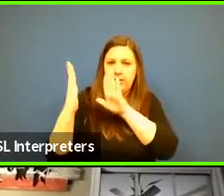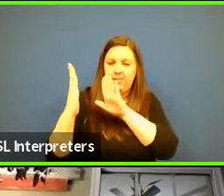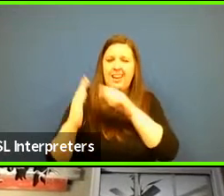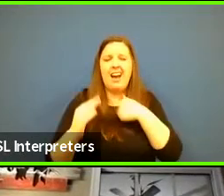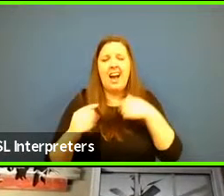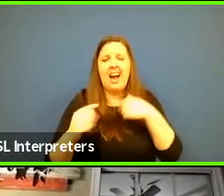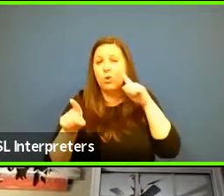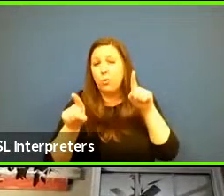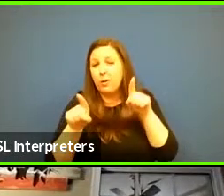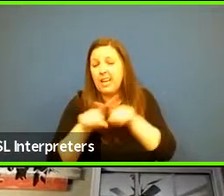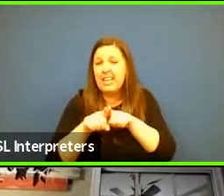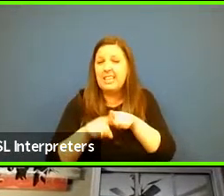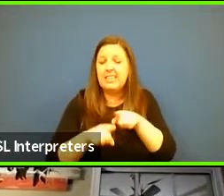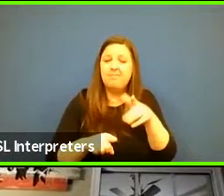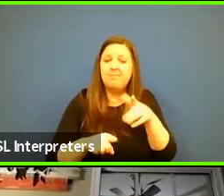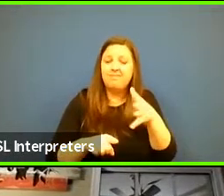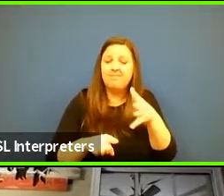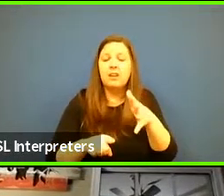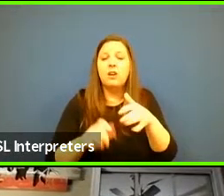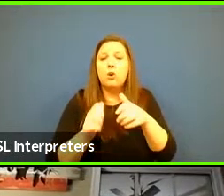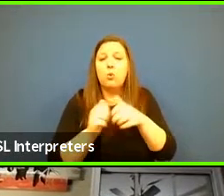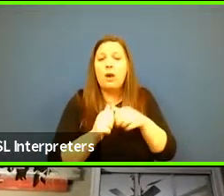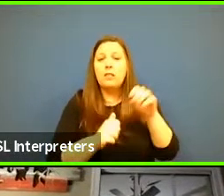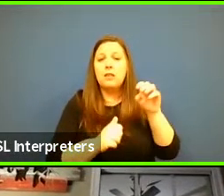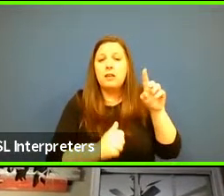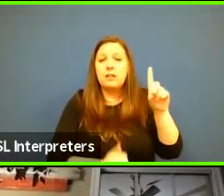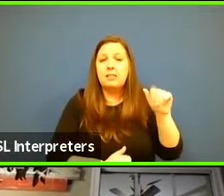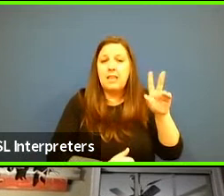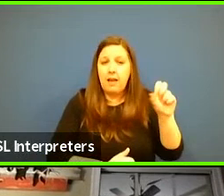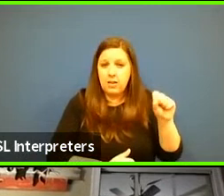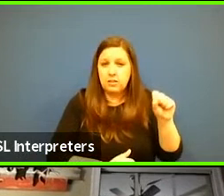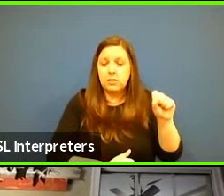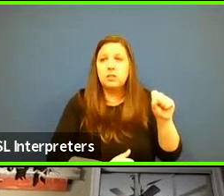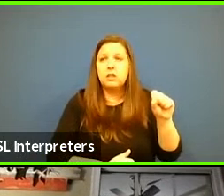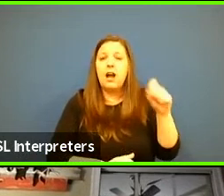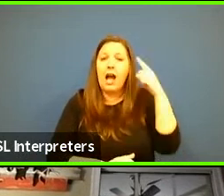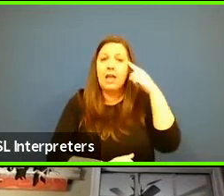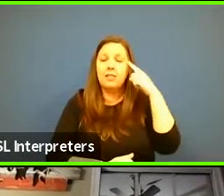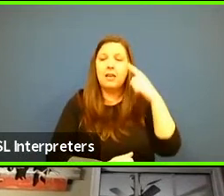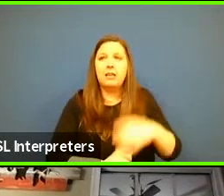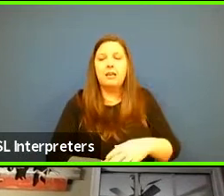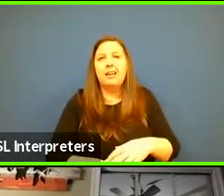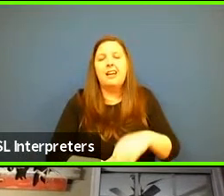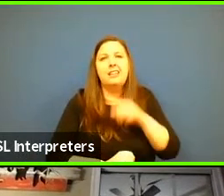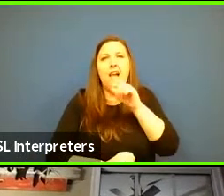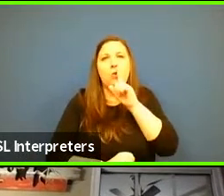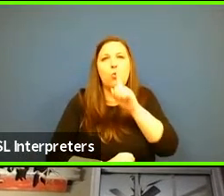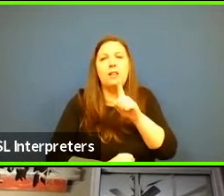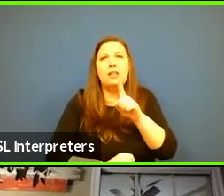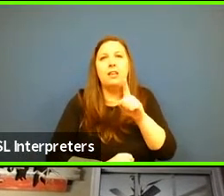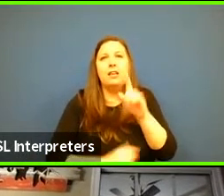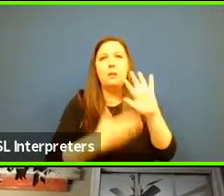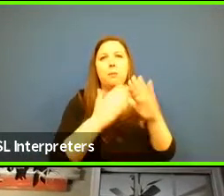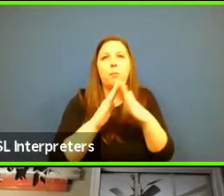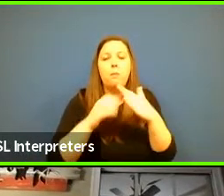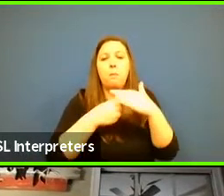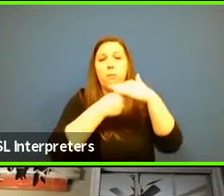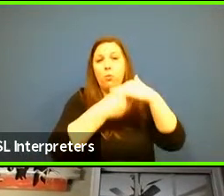extent with Mr. Davis. I don't think it's a matter of public pressure. I do think there's